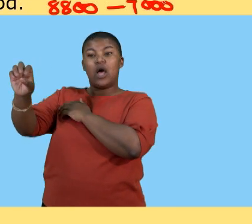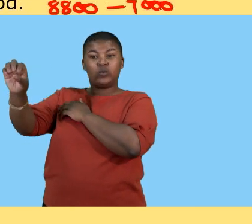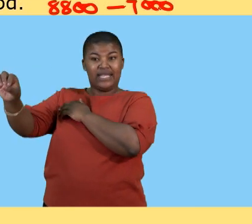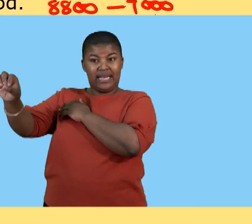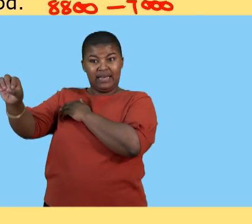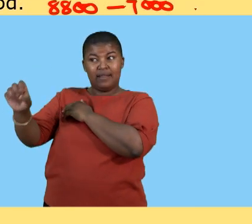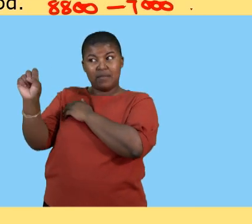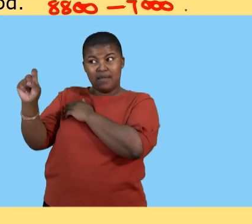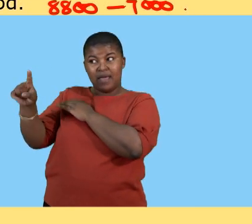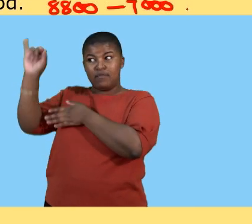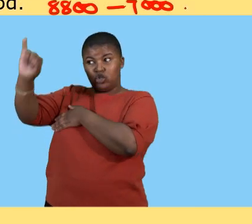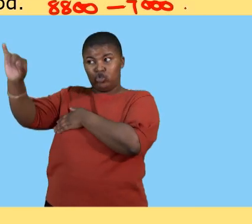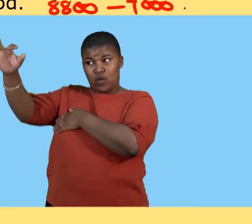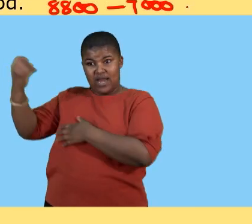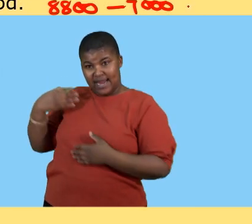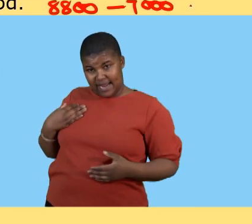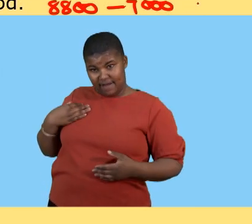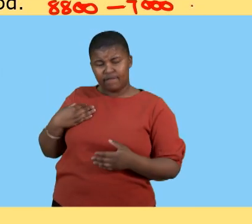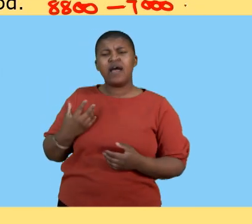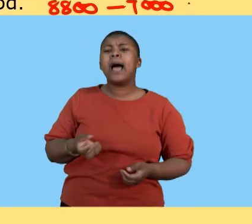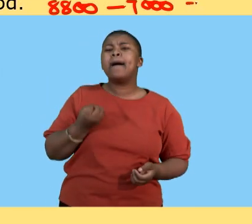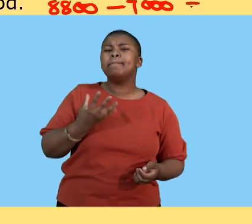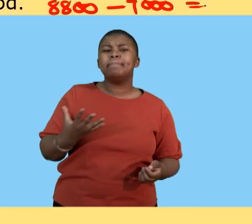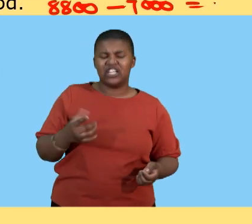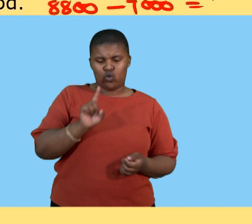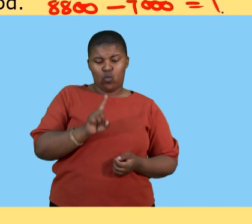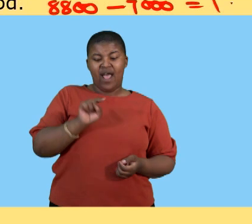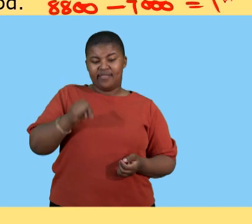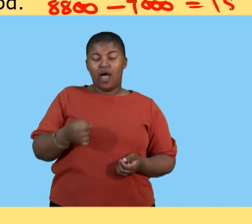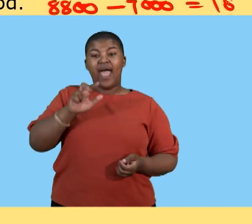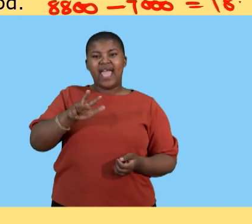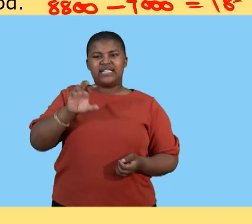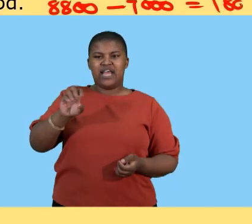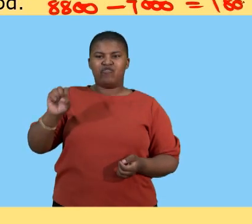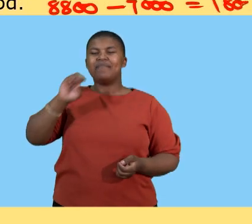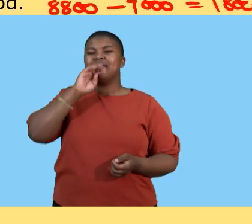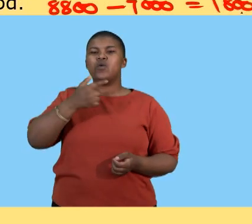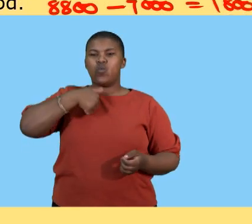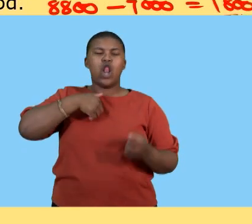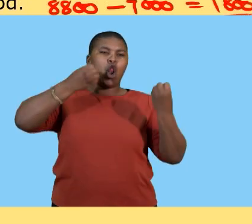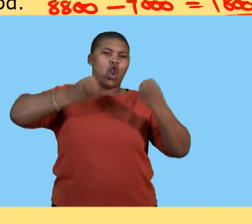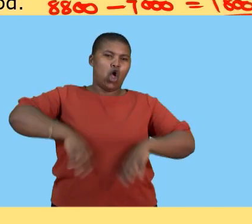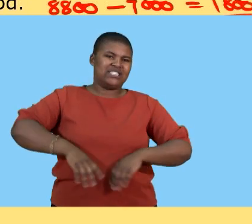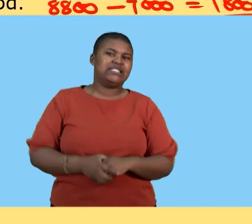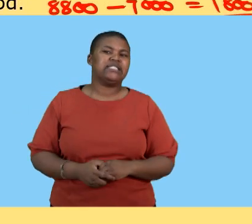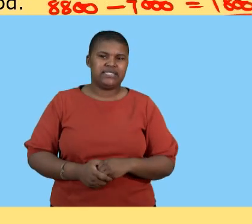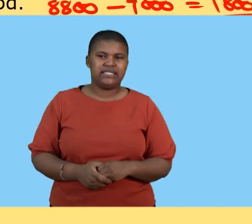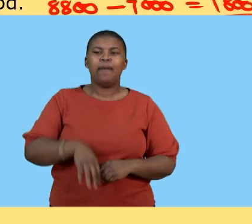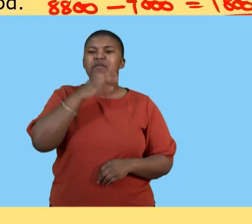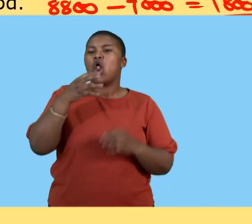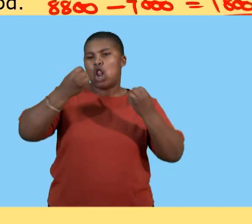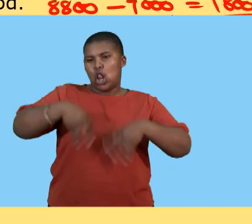7,000, which is what the insurance company will cover. The difference, which is 1,800, becomes our loss. It